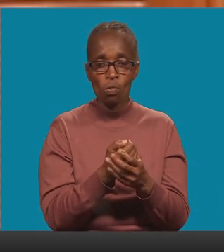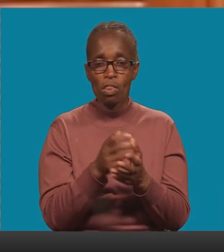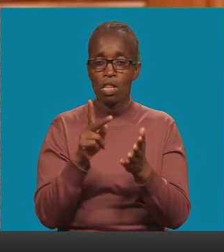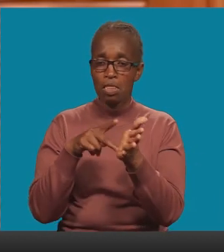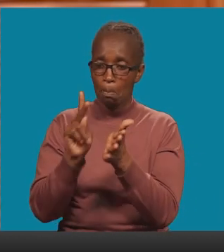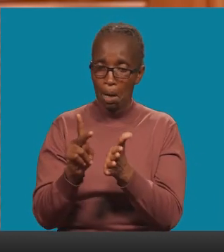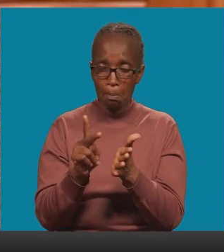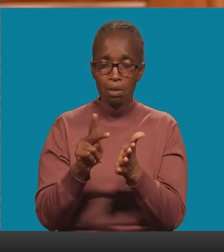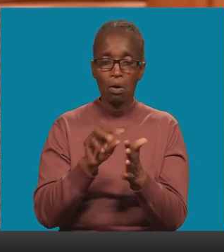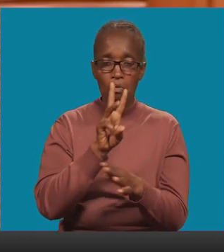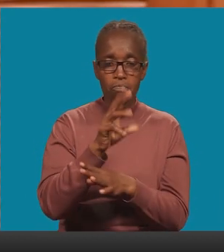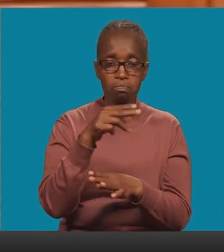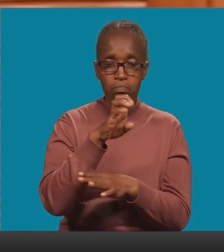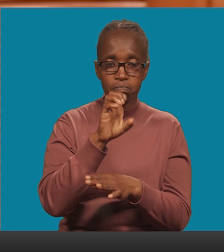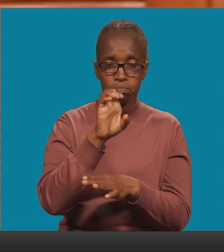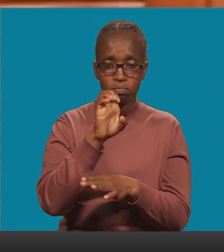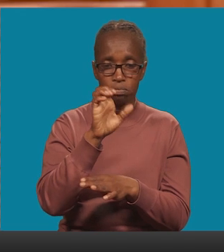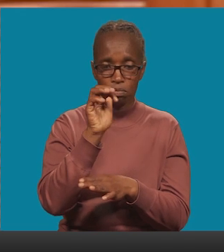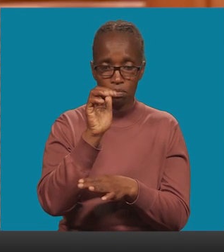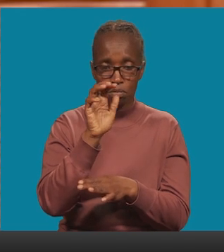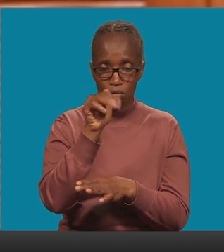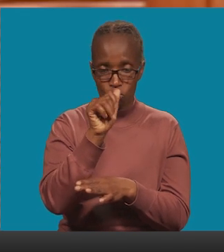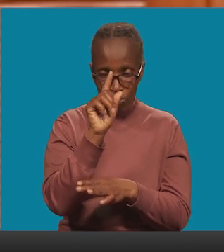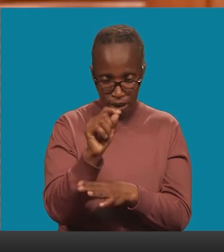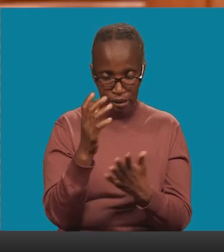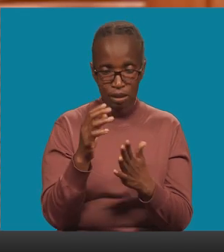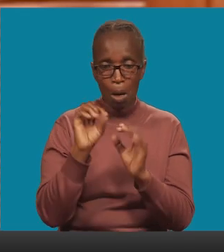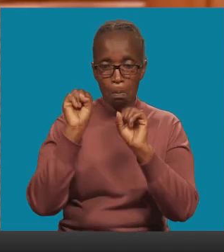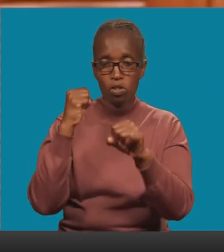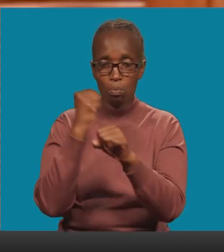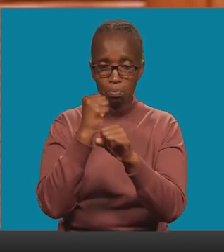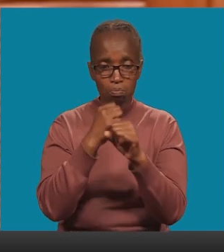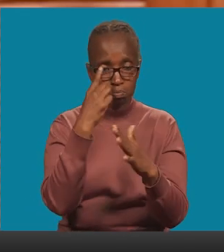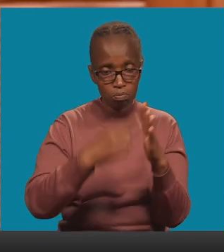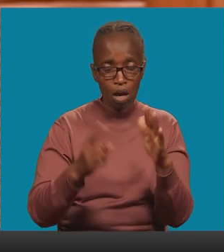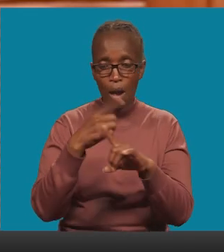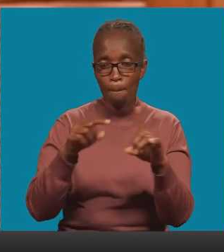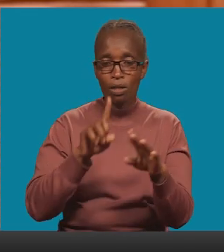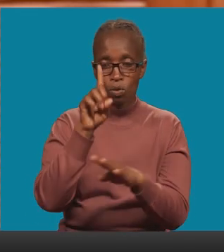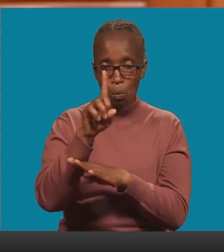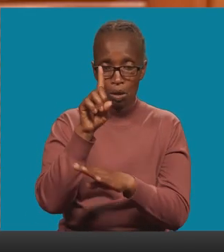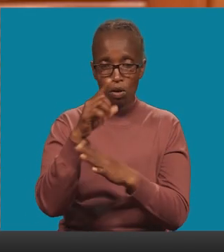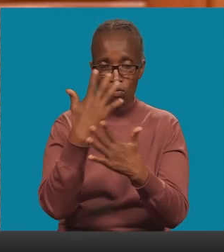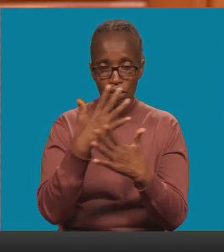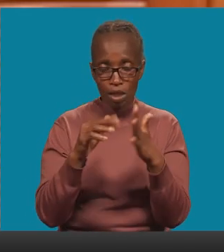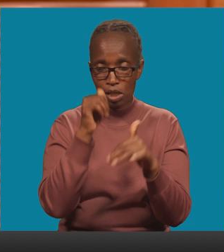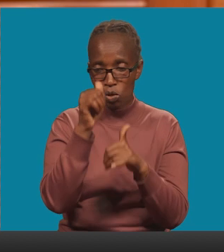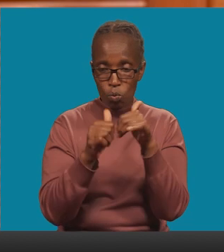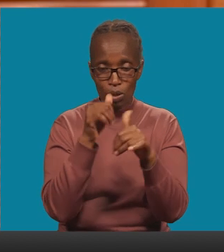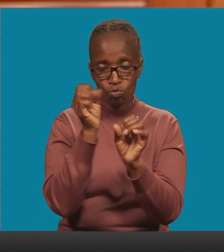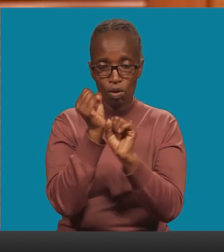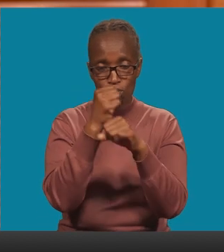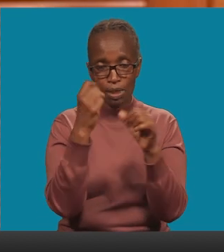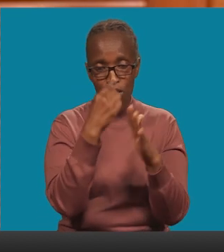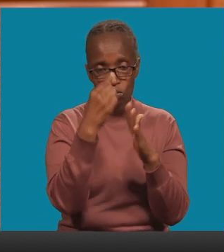the price of wheat, what does it take? And one of the pleas that we have always made is